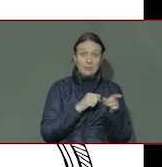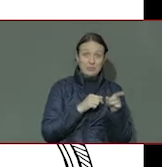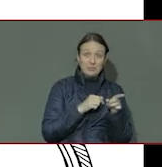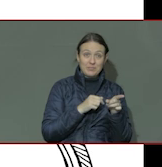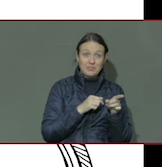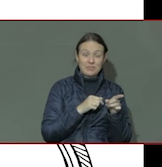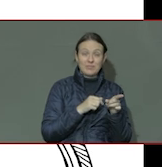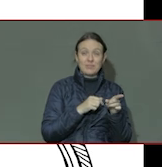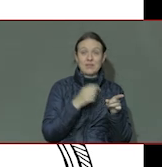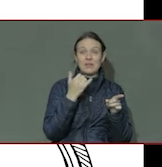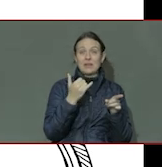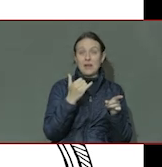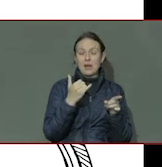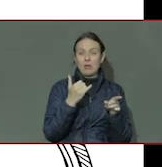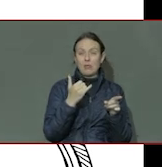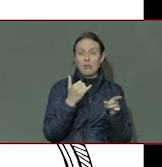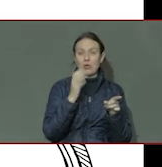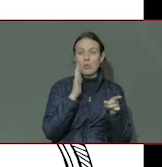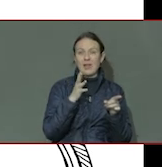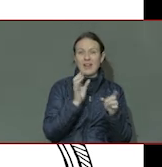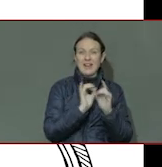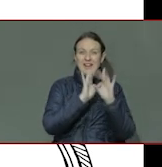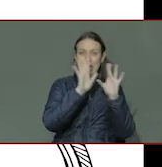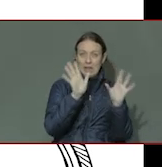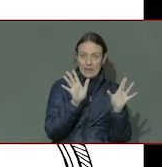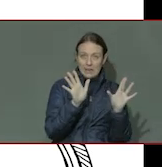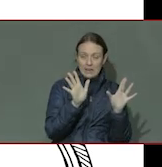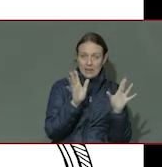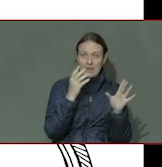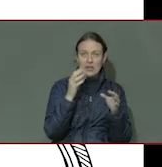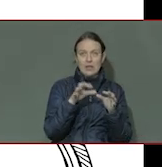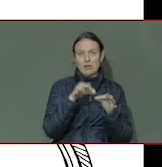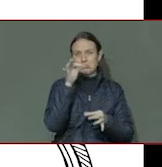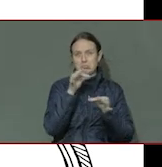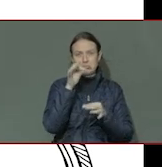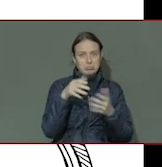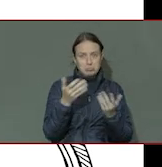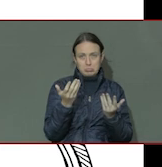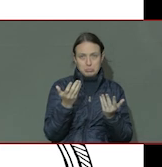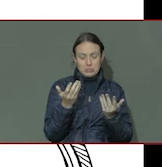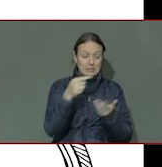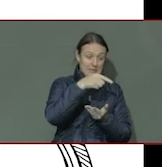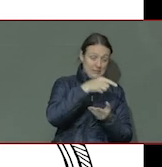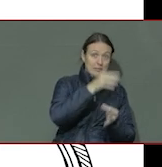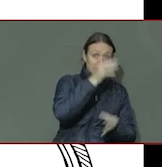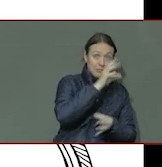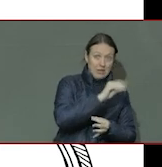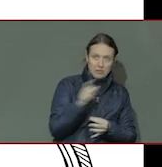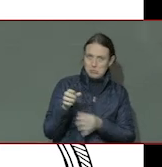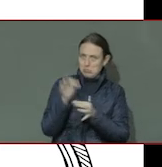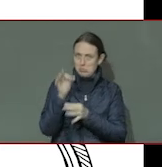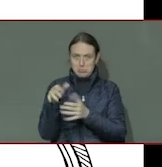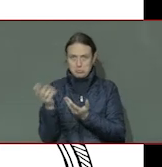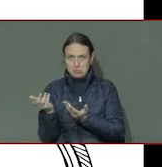it's not white, it's going to be clear. It's inelastic, where your lens is elastic. So I like